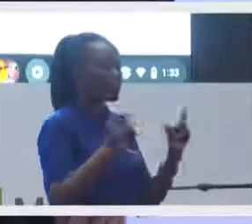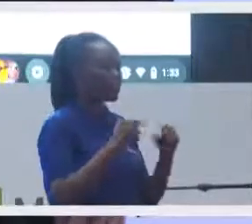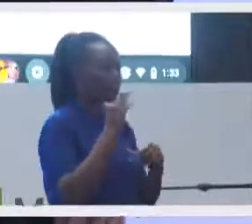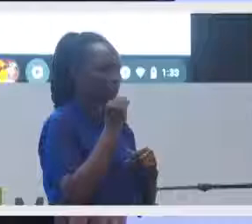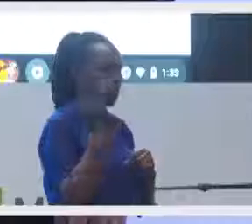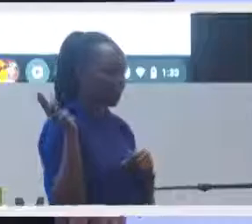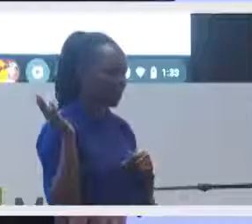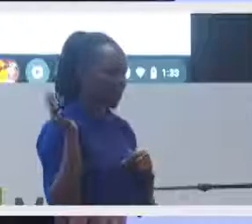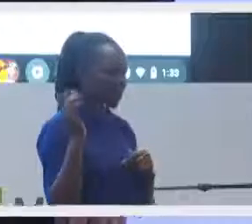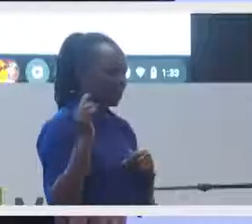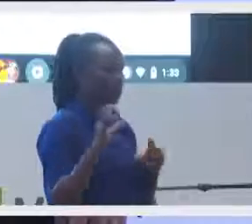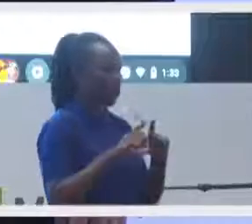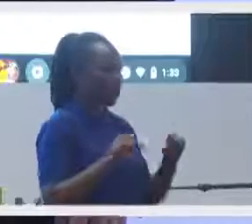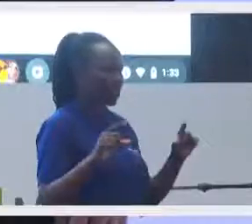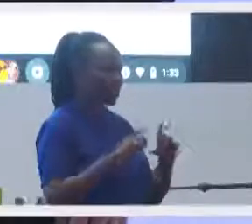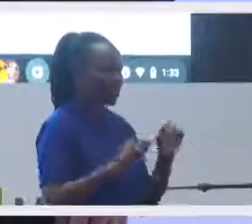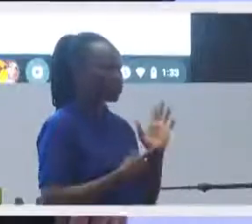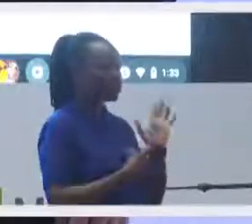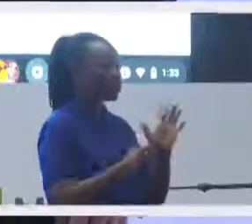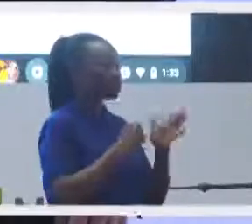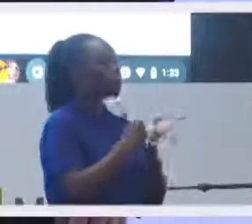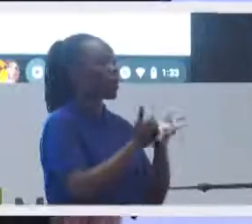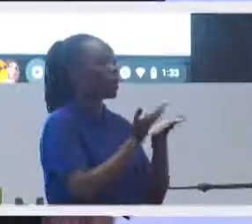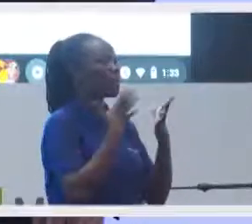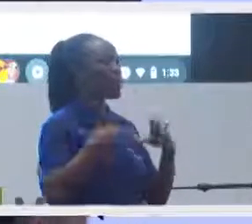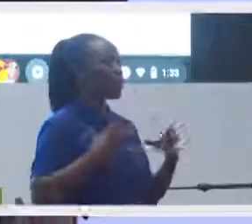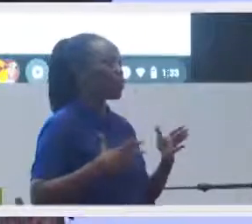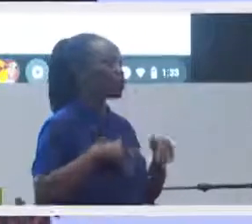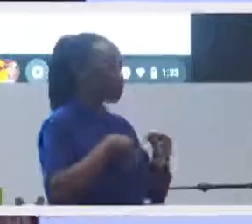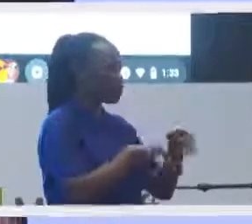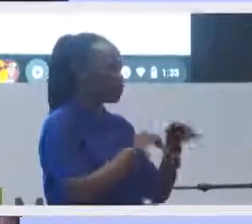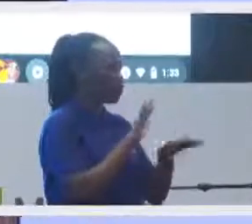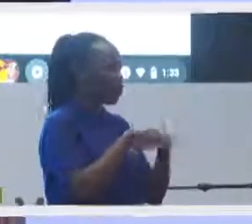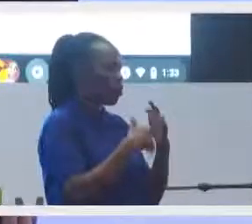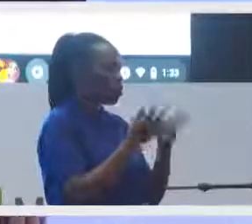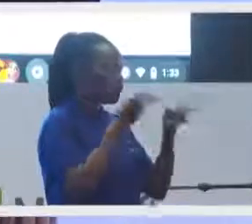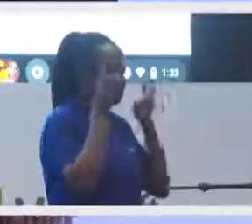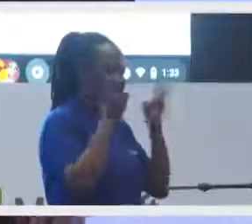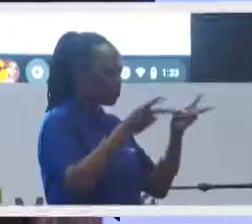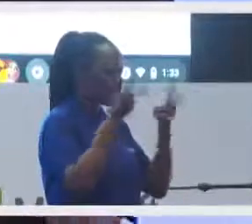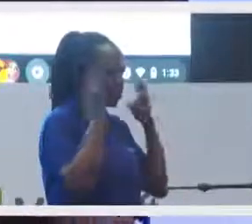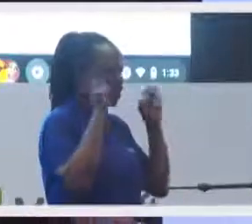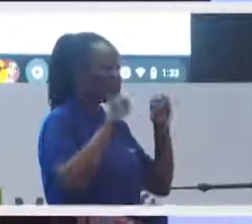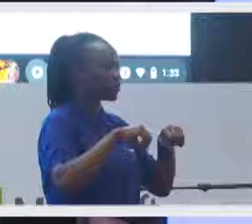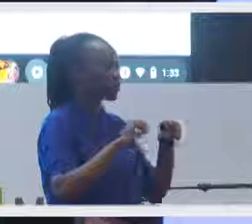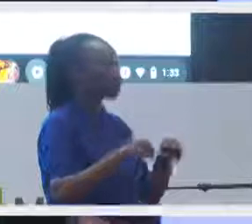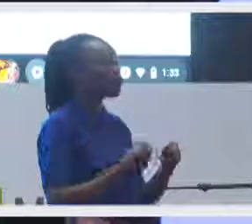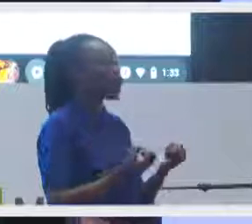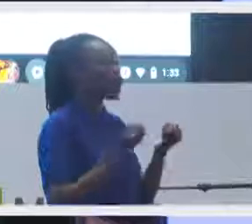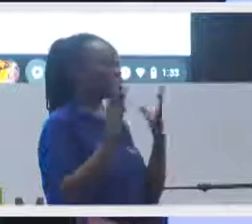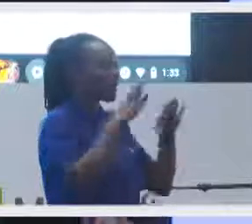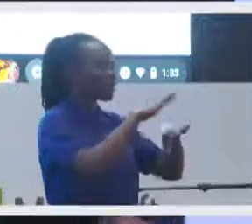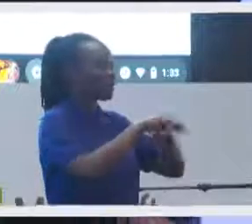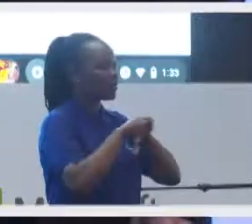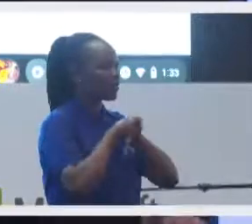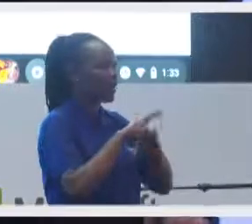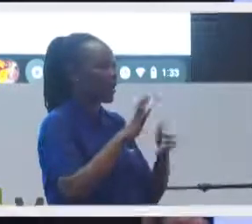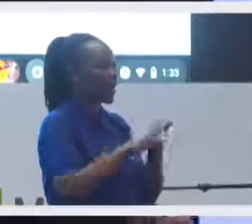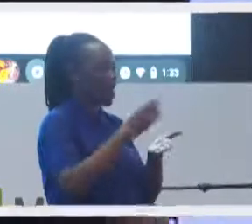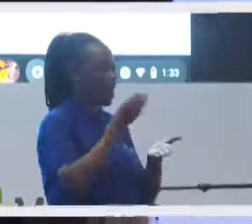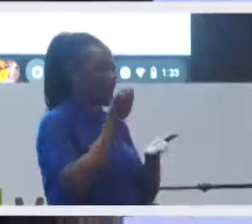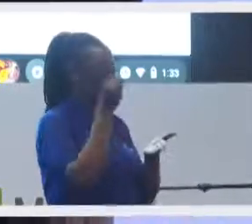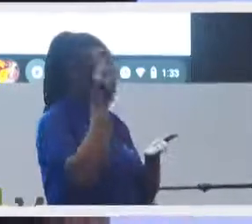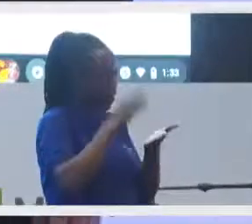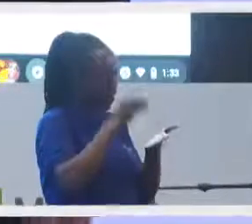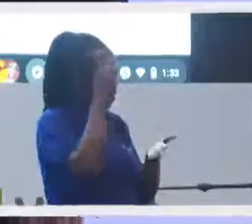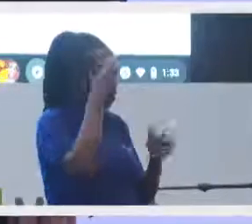highlighted, so it helps people follow along as it's being read in order to potentially learn English or learn